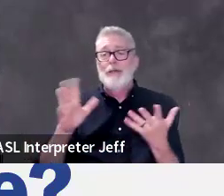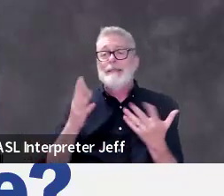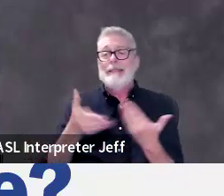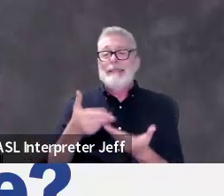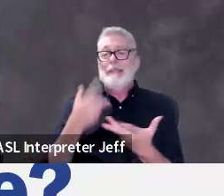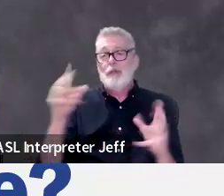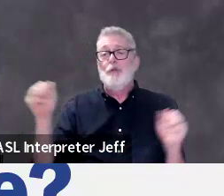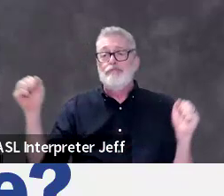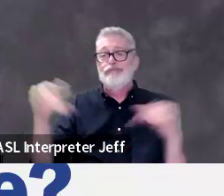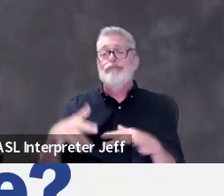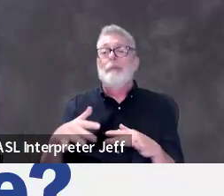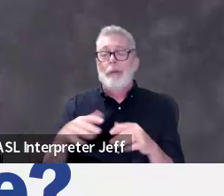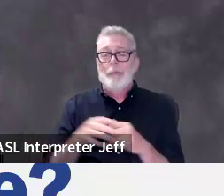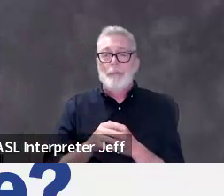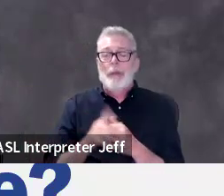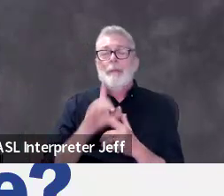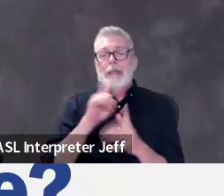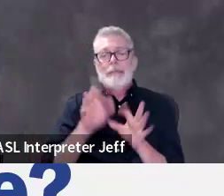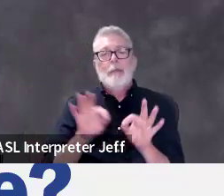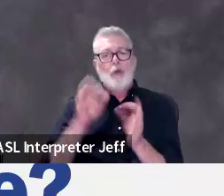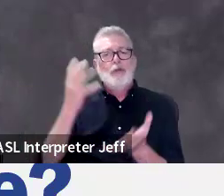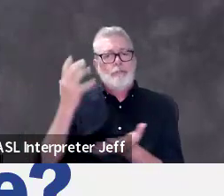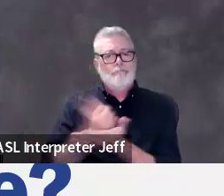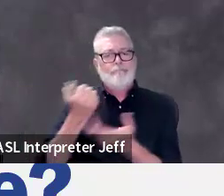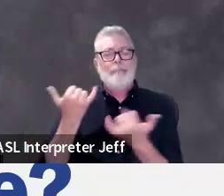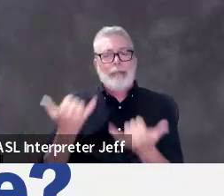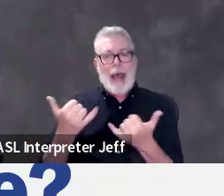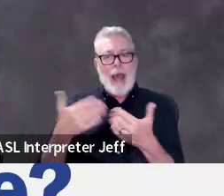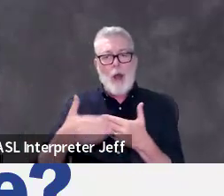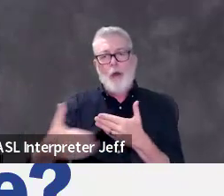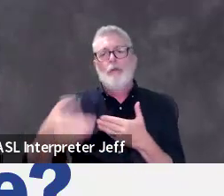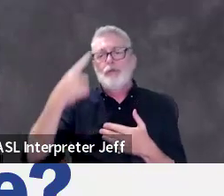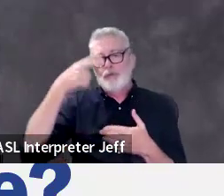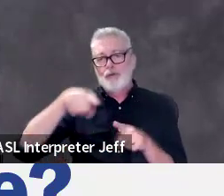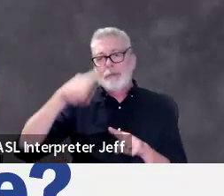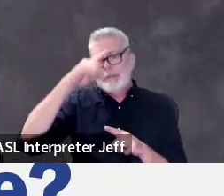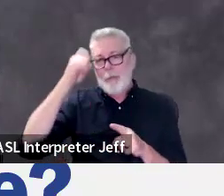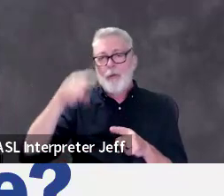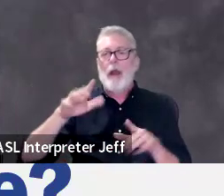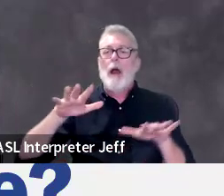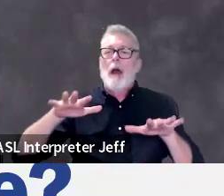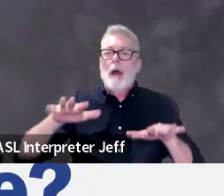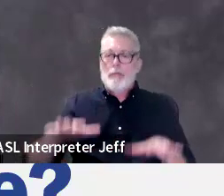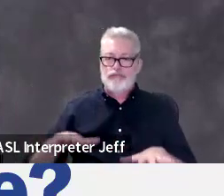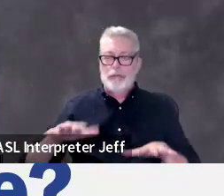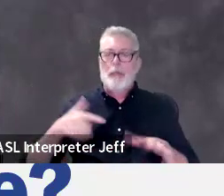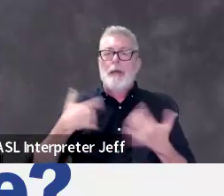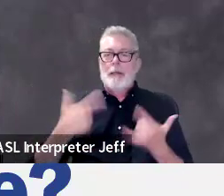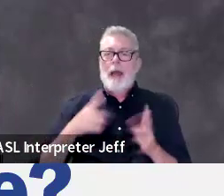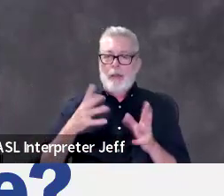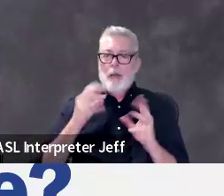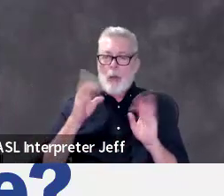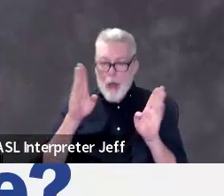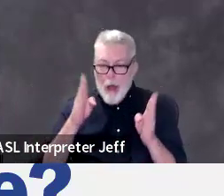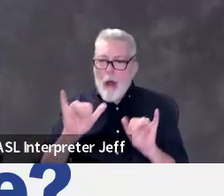you guys. It's just really important to do it now when legislators are sort of fresh and they have more